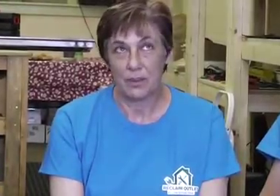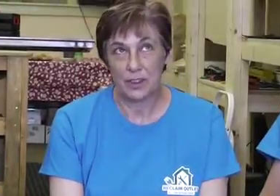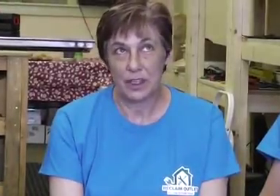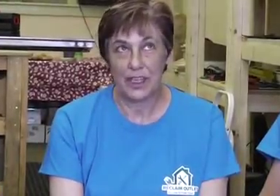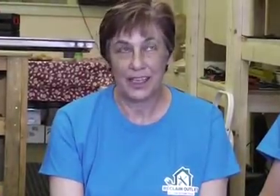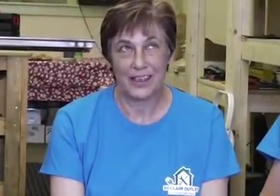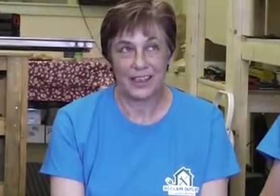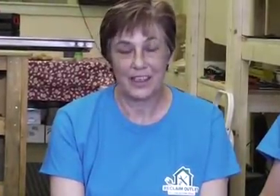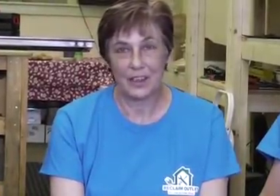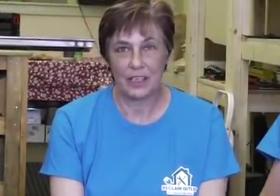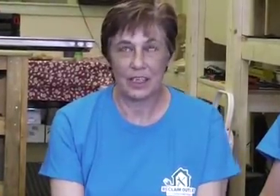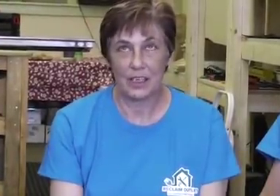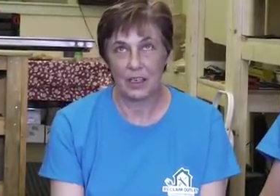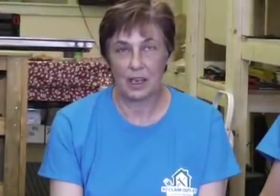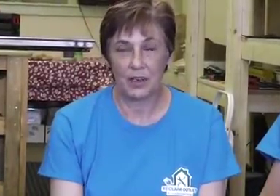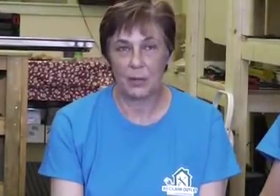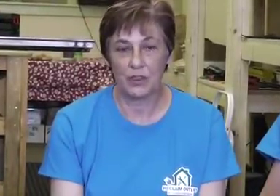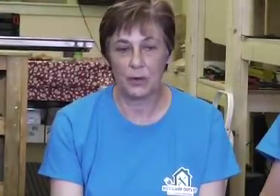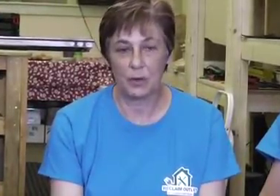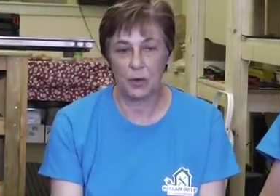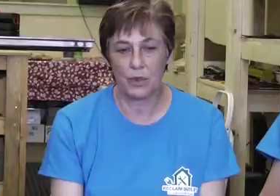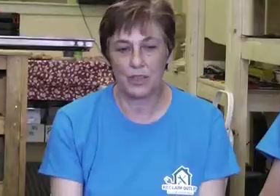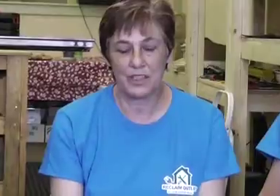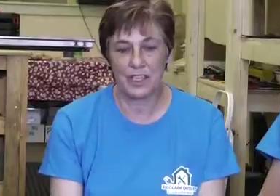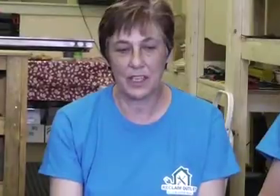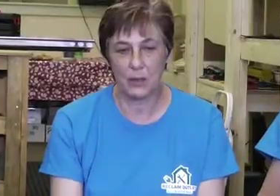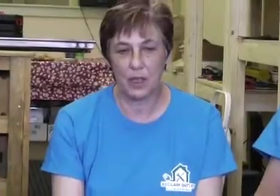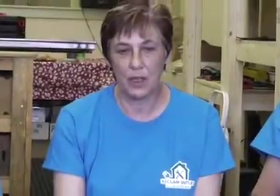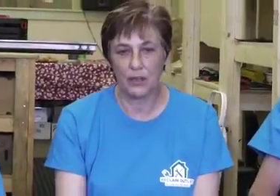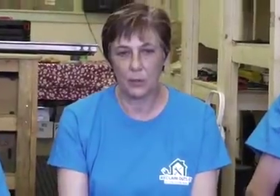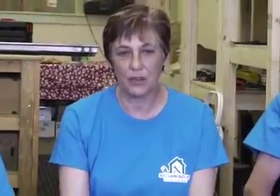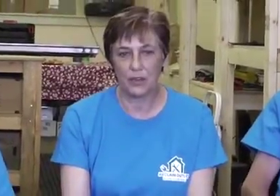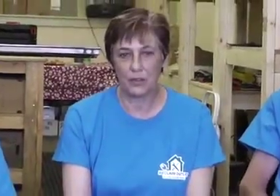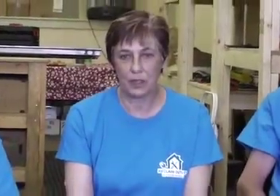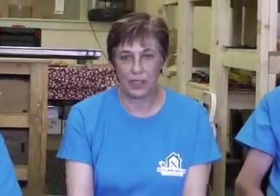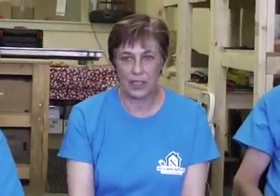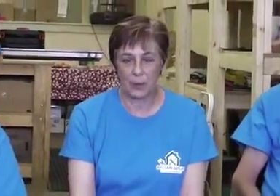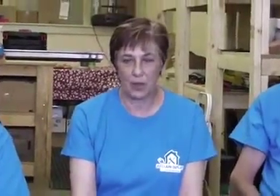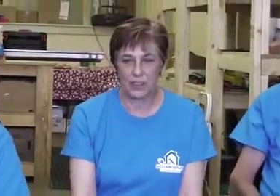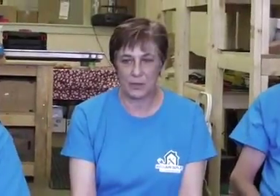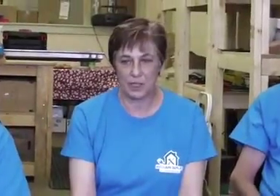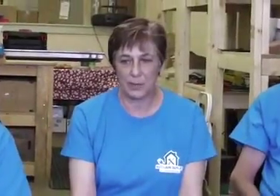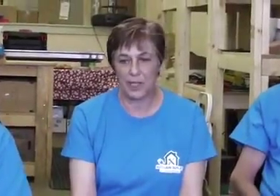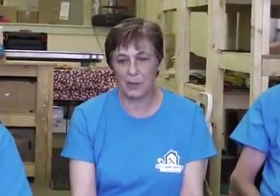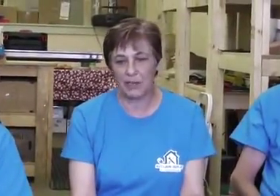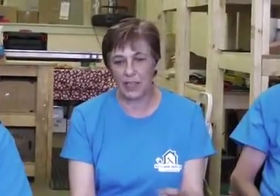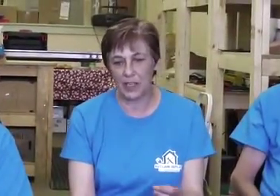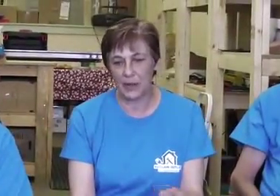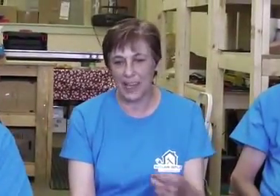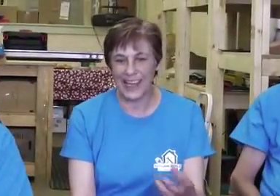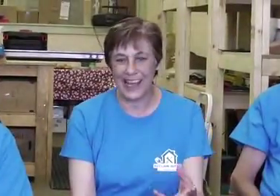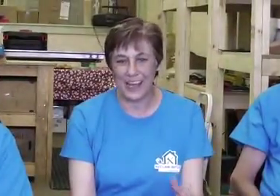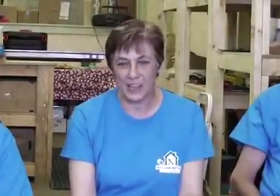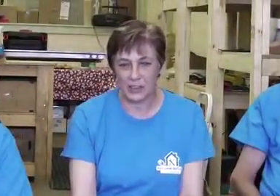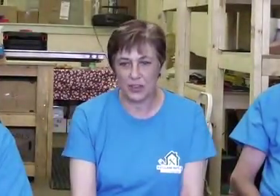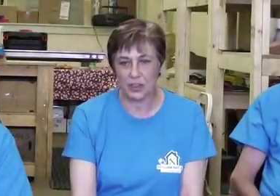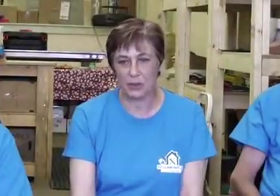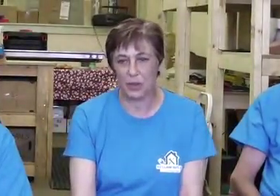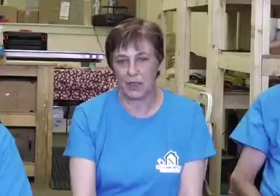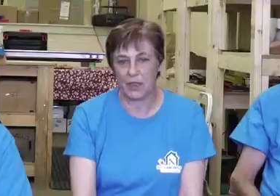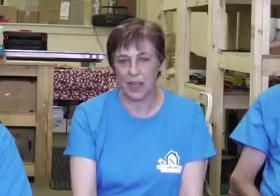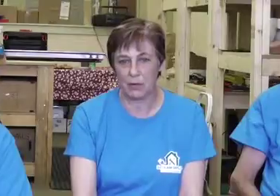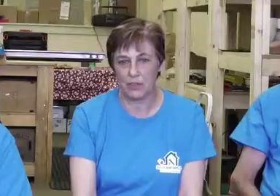I was looking at it and thinking, okay, how can we do it? Well, with the recycling, there wasn't really a possibility maybe of getting a extra